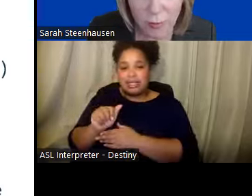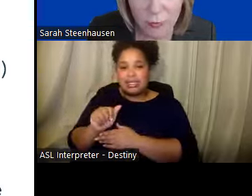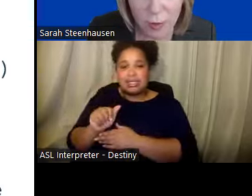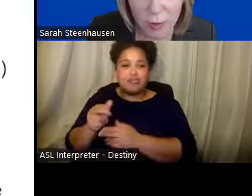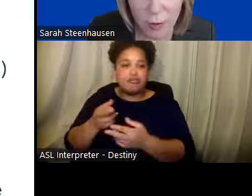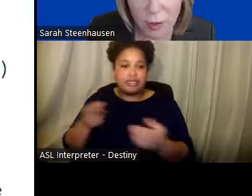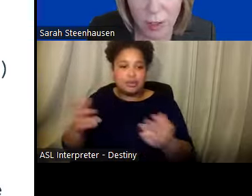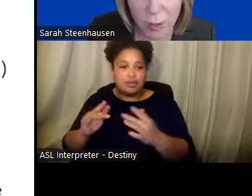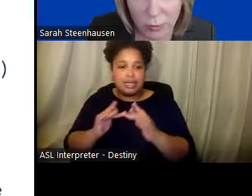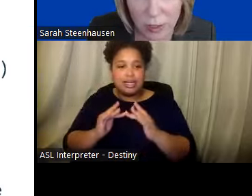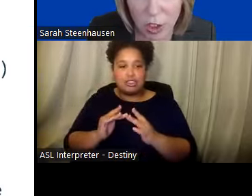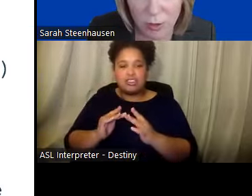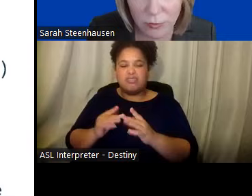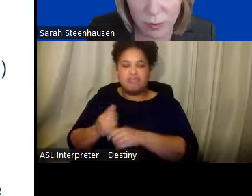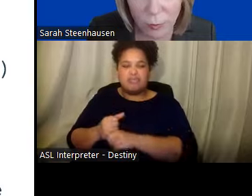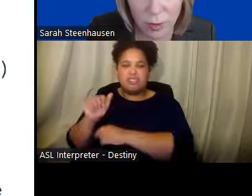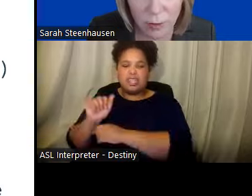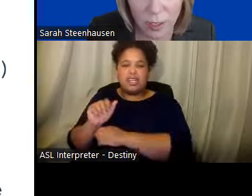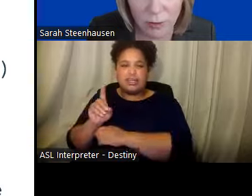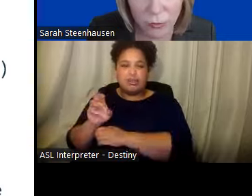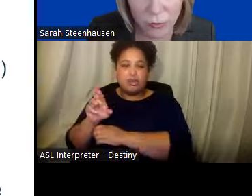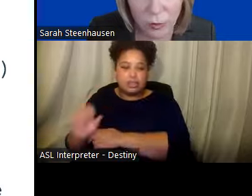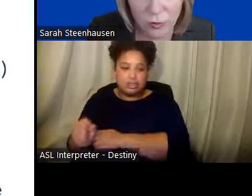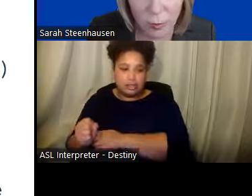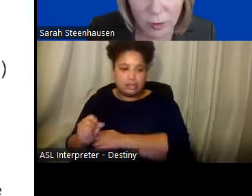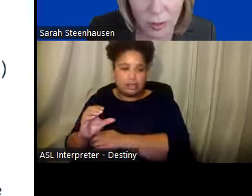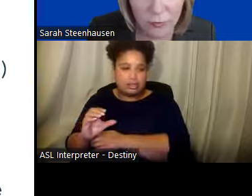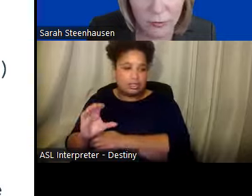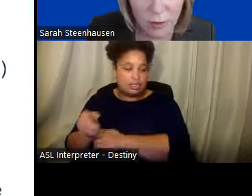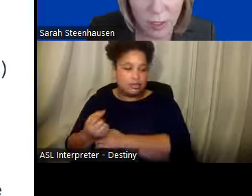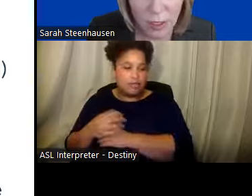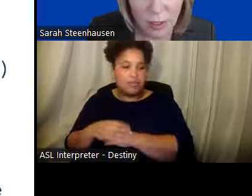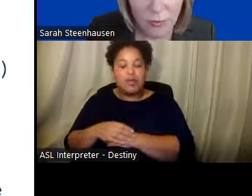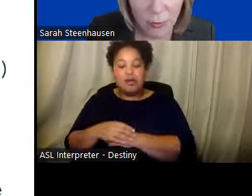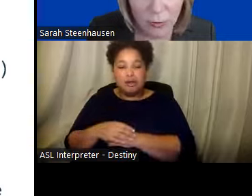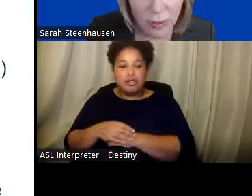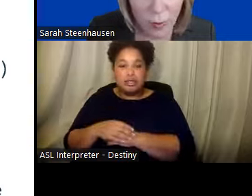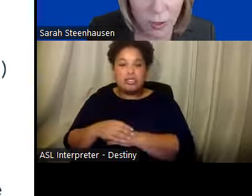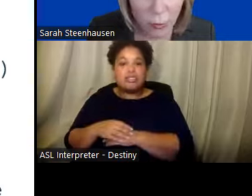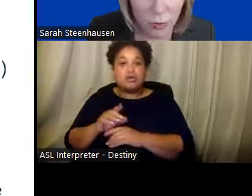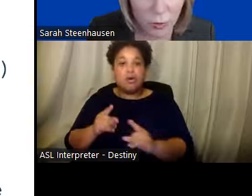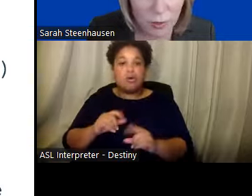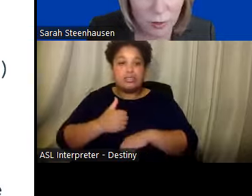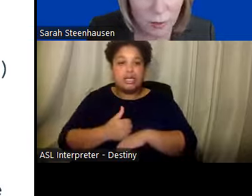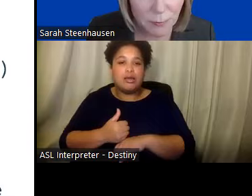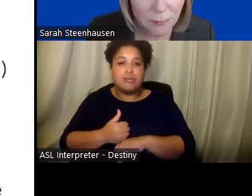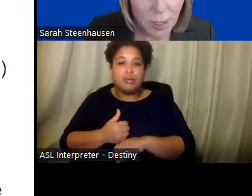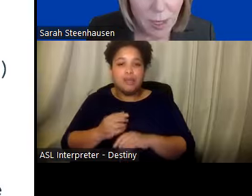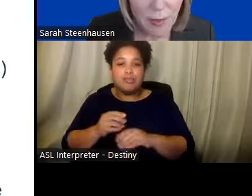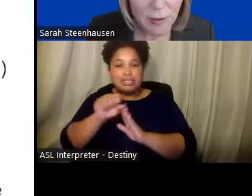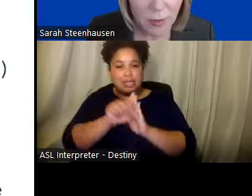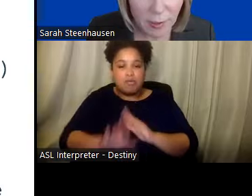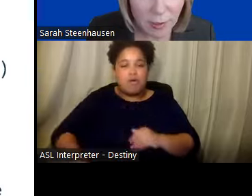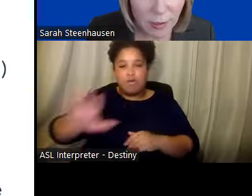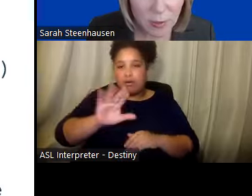really a number of initiatives that we're outlining to expand access and develop a statewide no wrong door system.